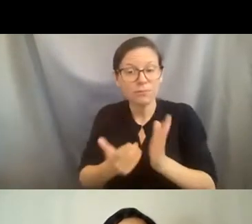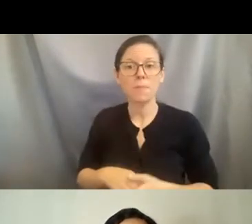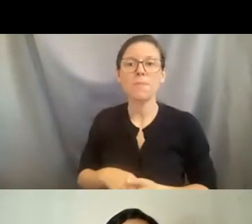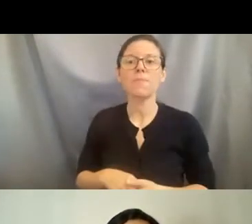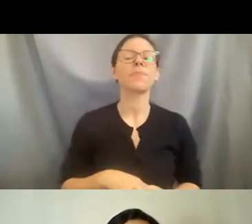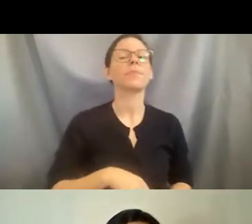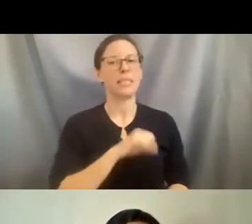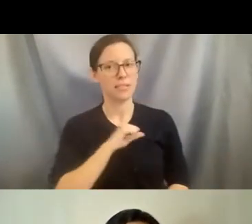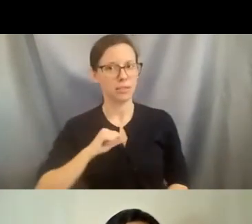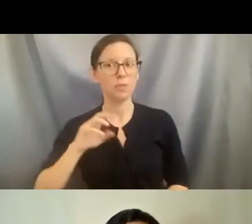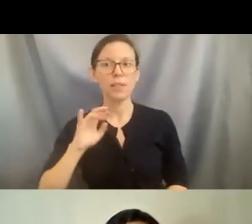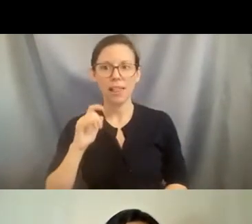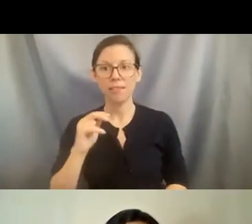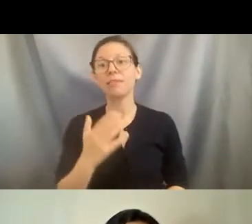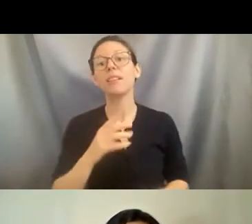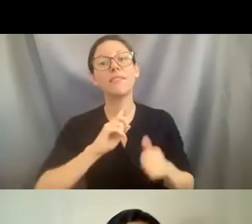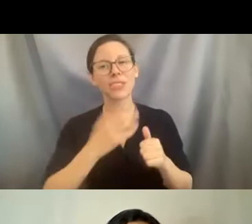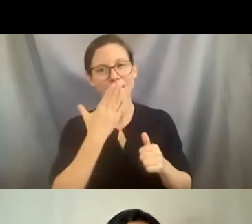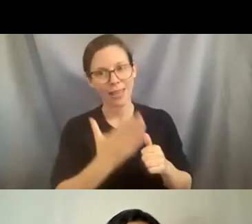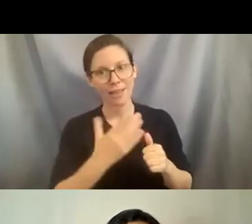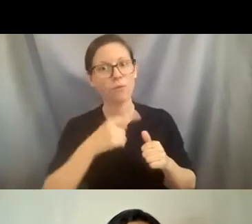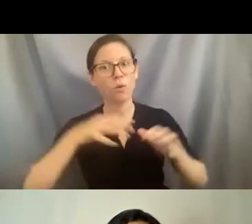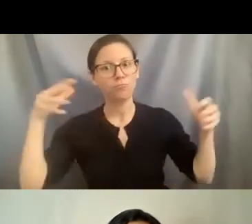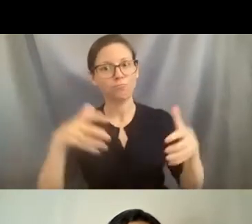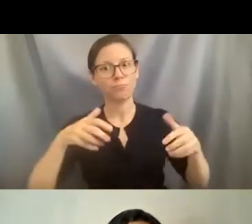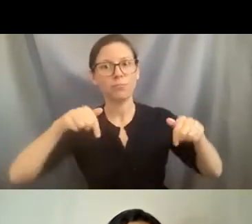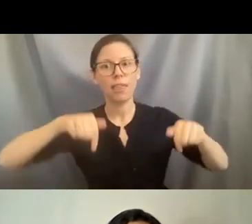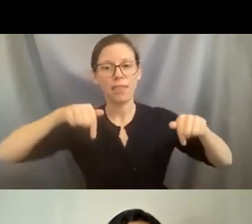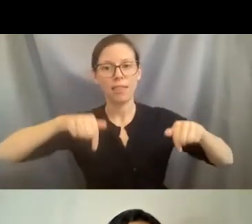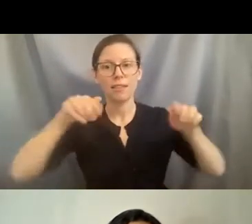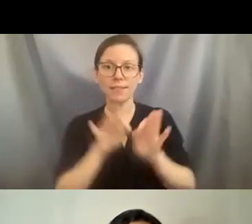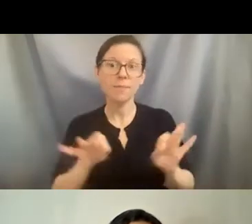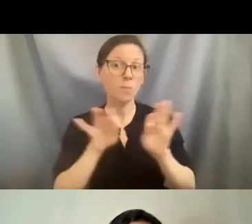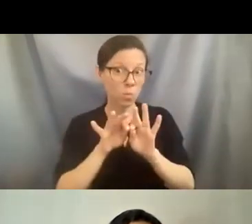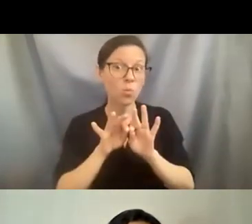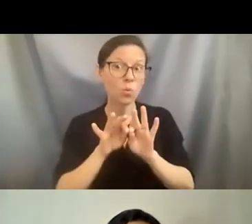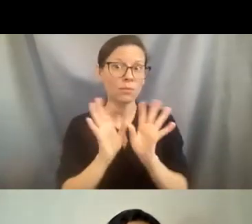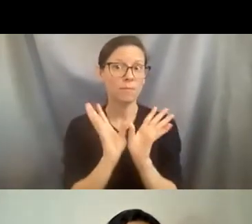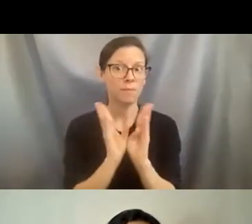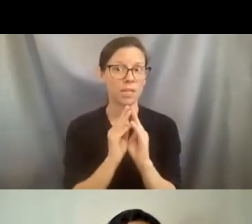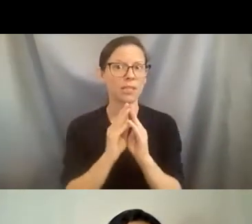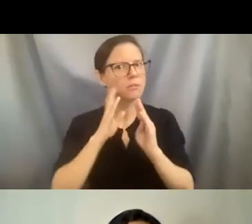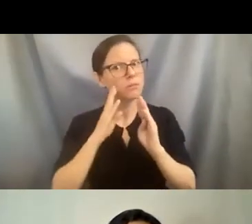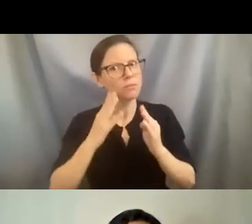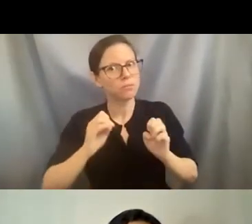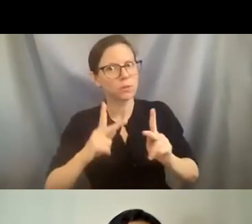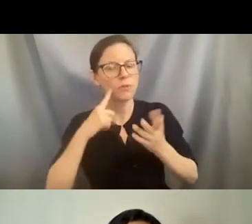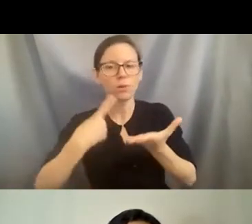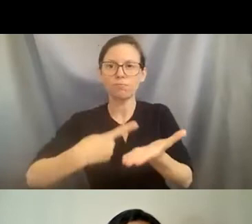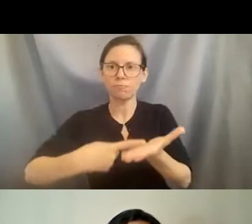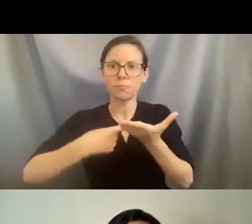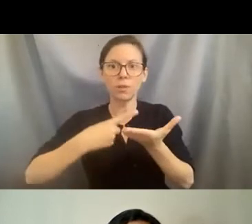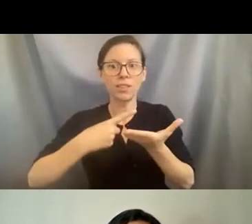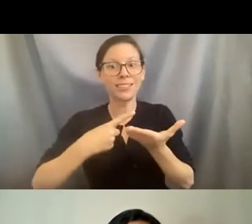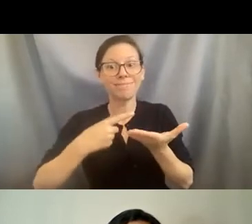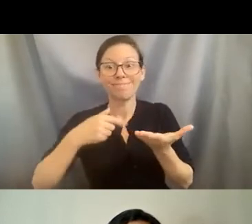Well, thank you. First of all, thank you all for convening this important conversation that we all